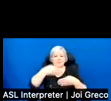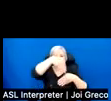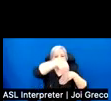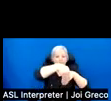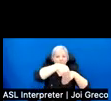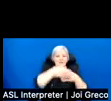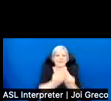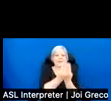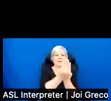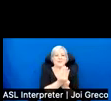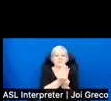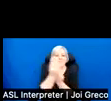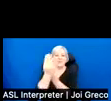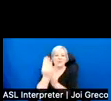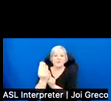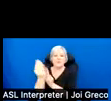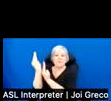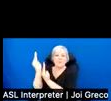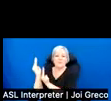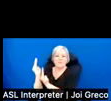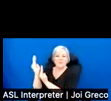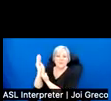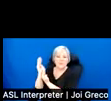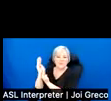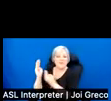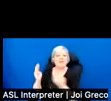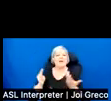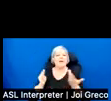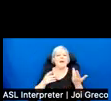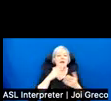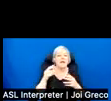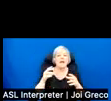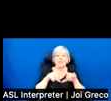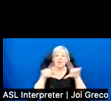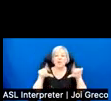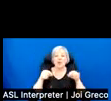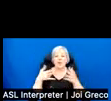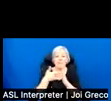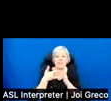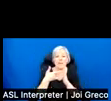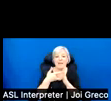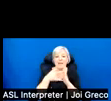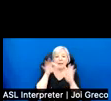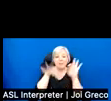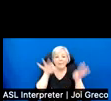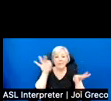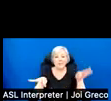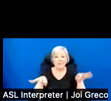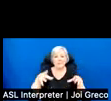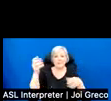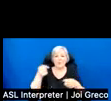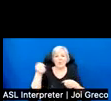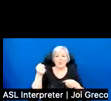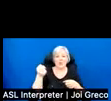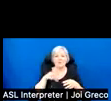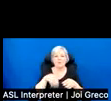cards. And each tier had a magnetic surface that magnetic cards could adhere to, also with a bottom lip to prevent slippage